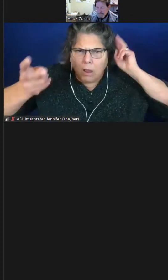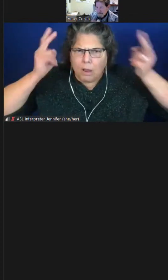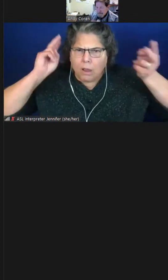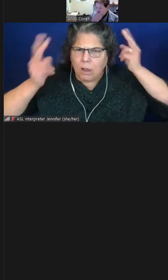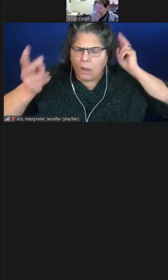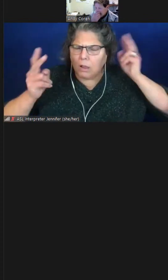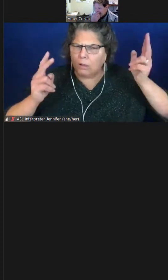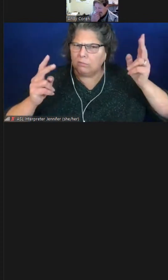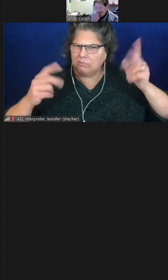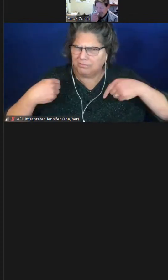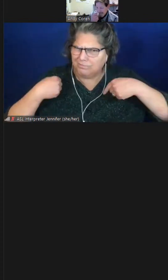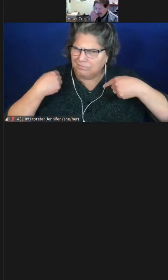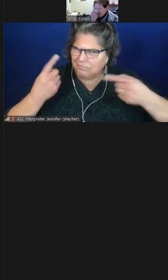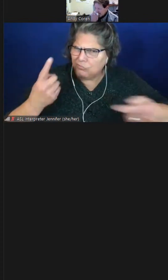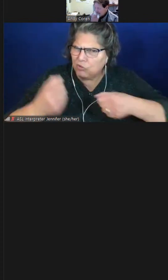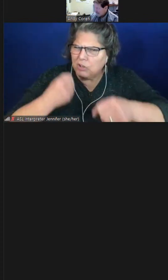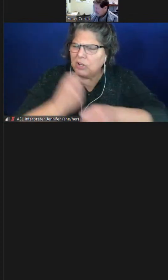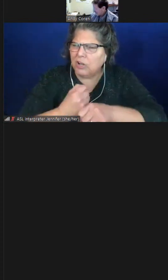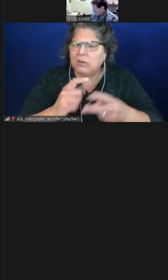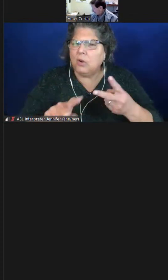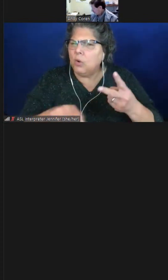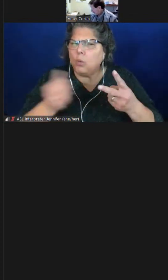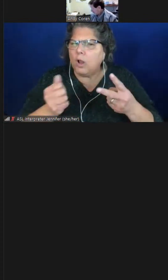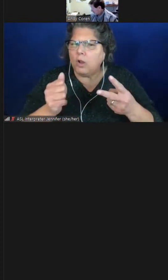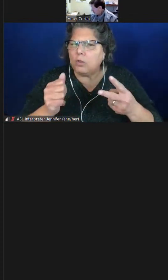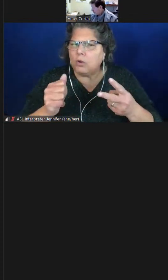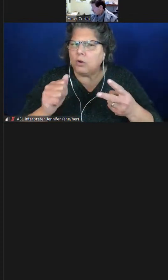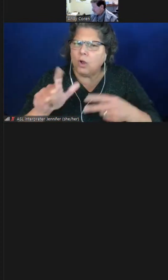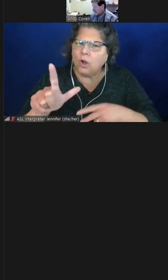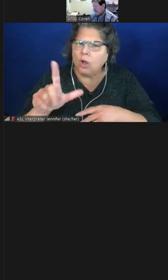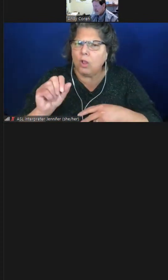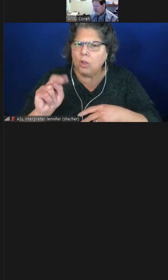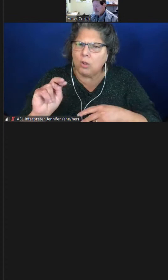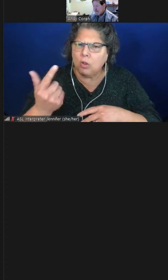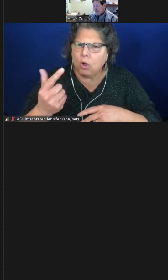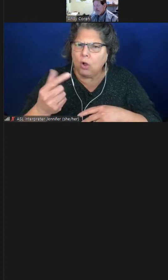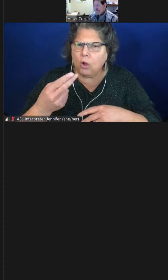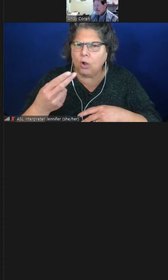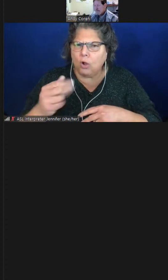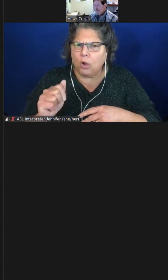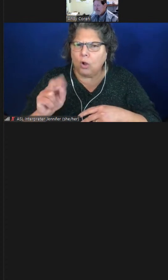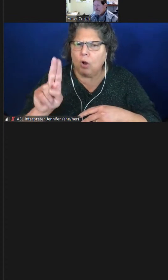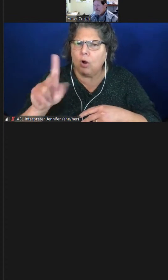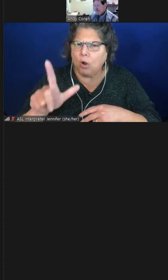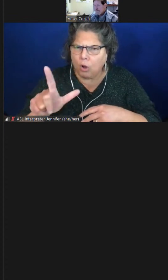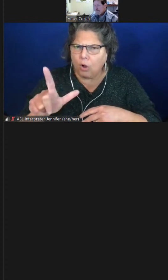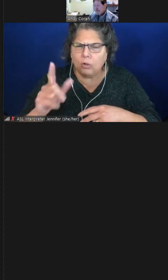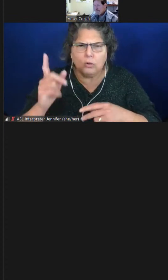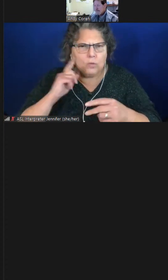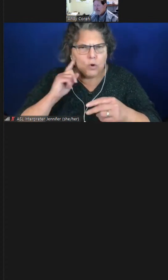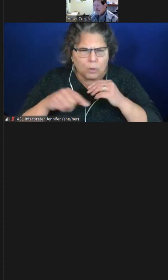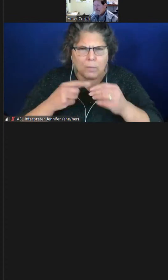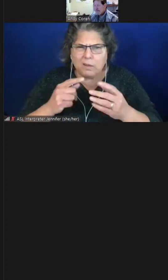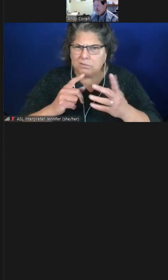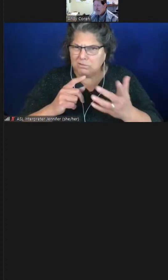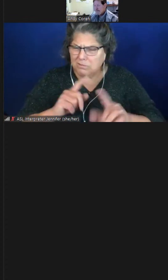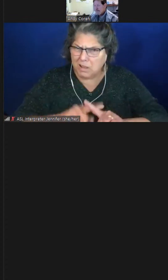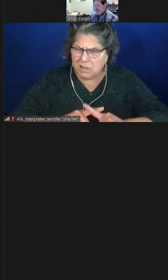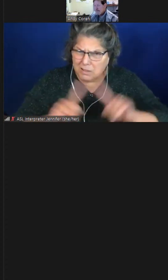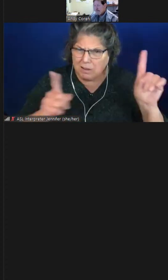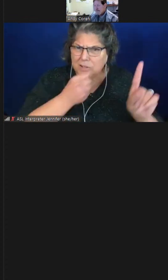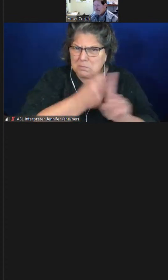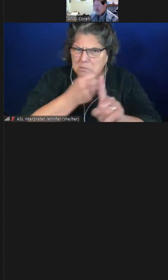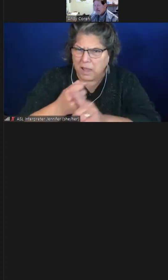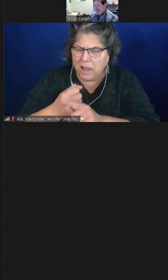Are there other long haul symptoms that you are hearing about? Is there a difference between women, men, and kids? And is there a